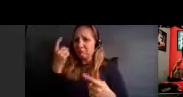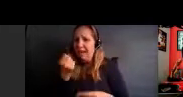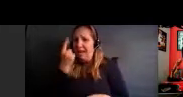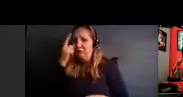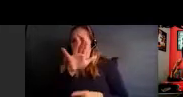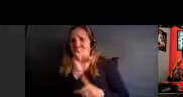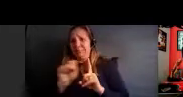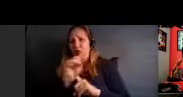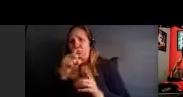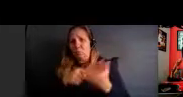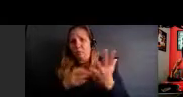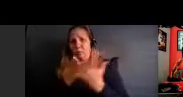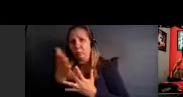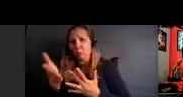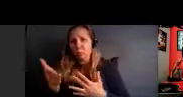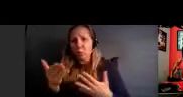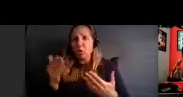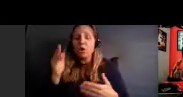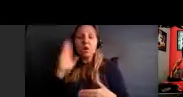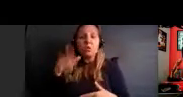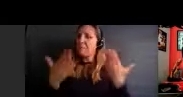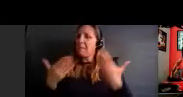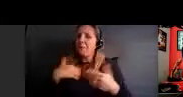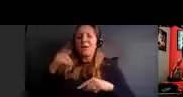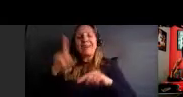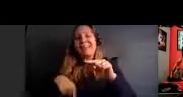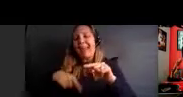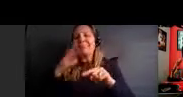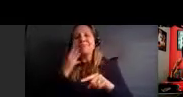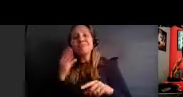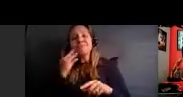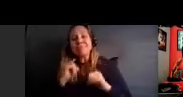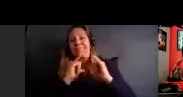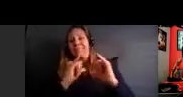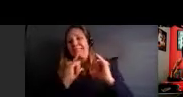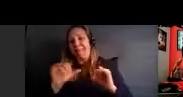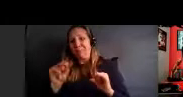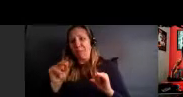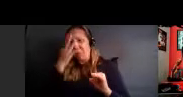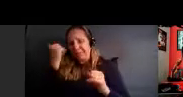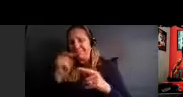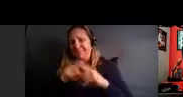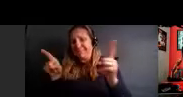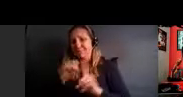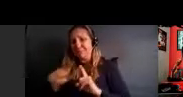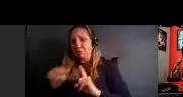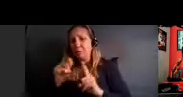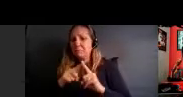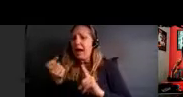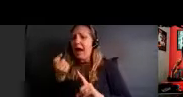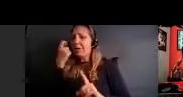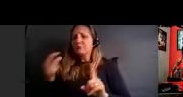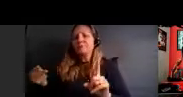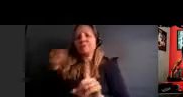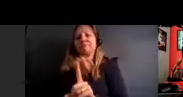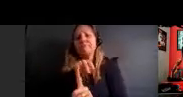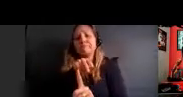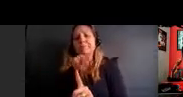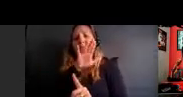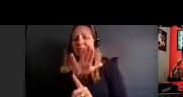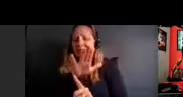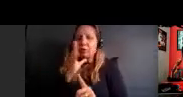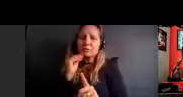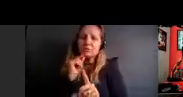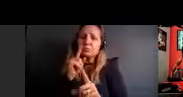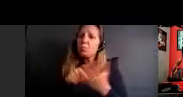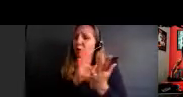going through. We may not walk a mile in their shoes, but to understand what it's like and what they're going through is so important. It